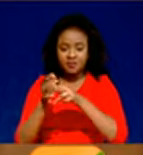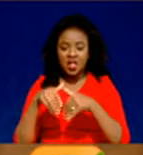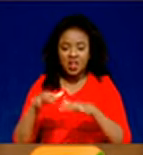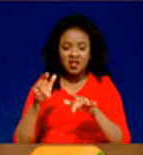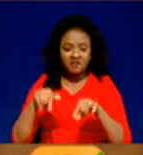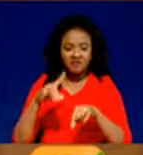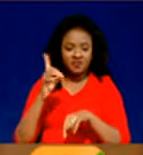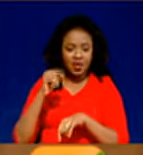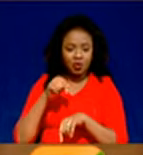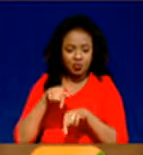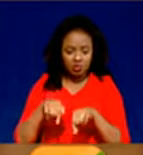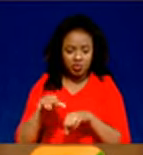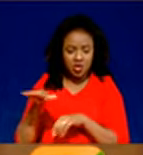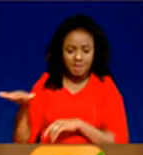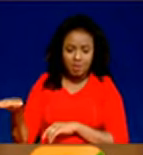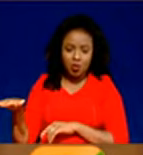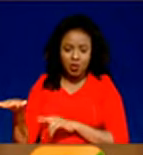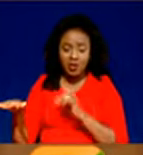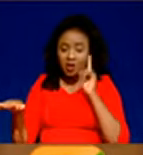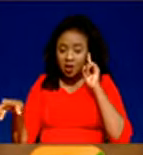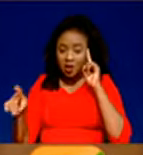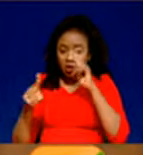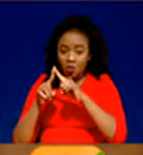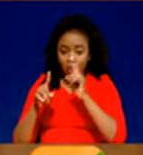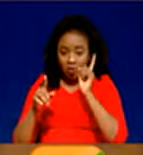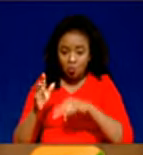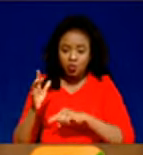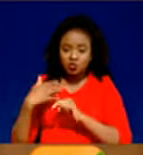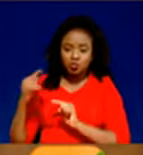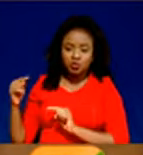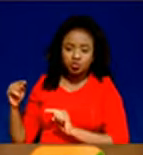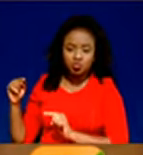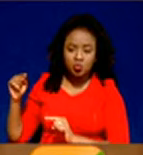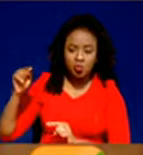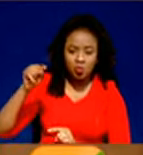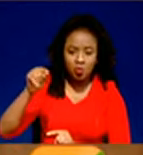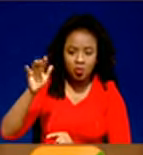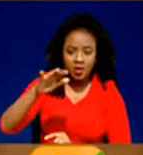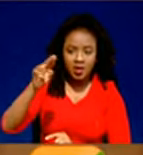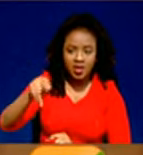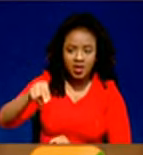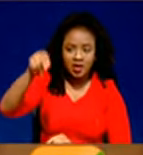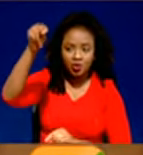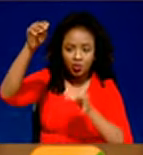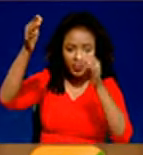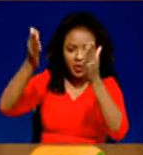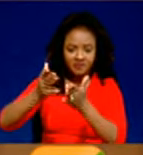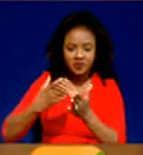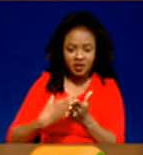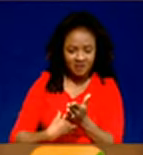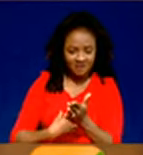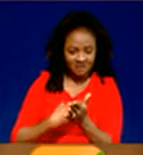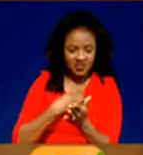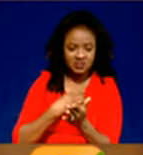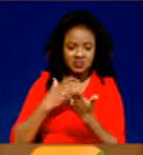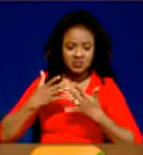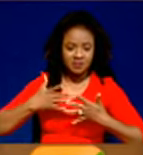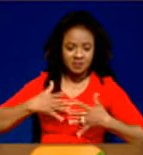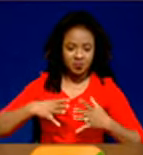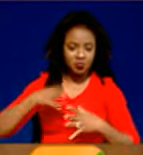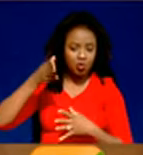morning to visit troops deployed in the North Rift under the Operation